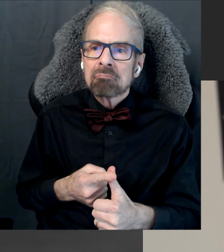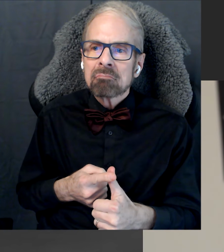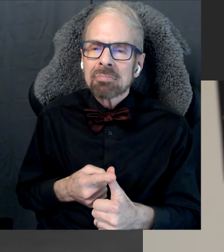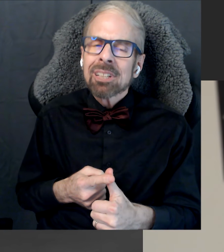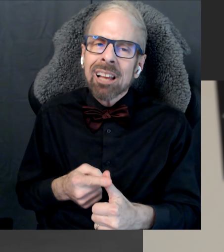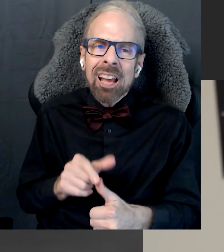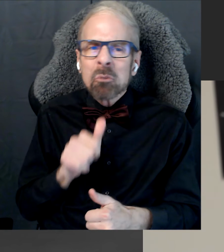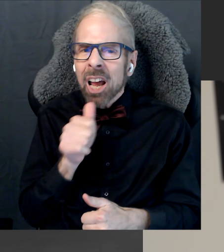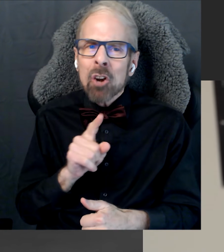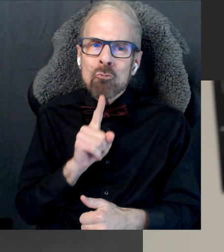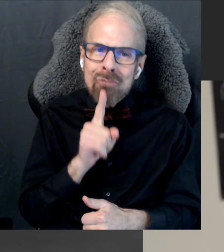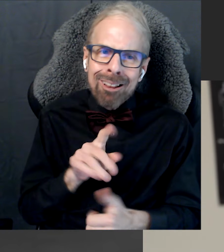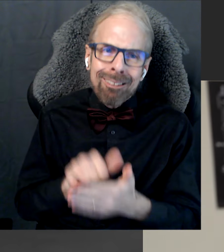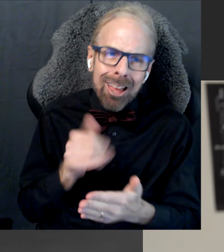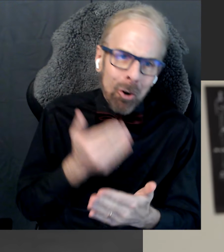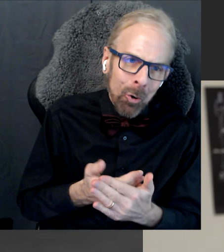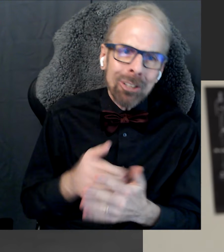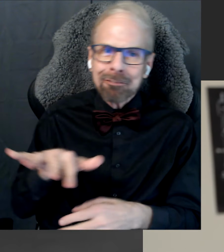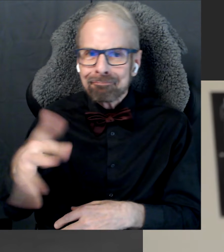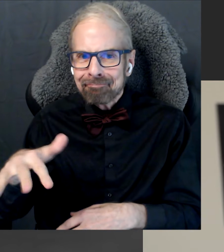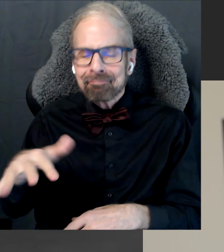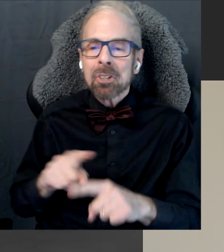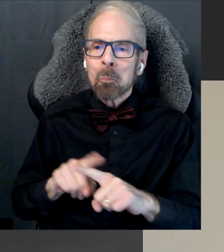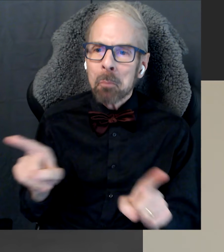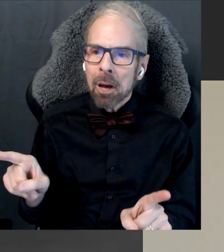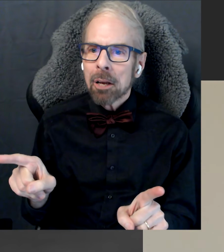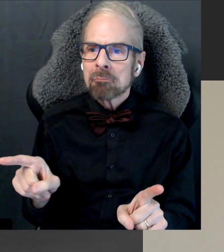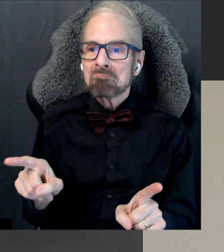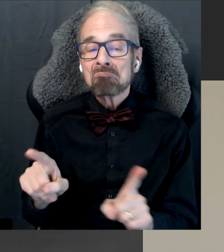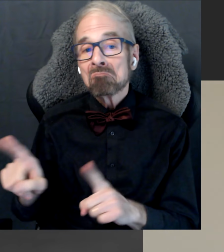wasn't really that good, but ever since